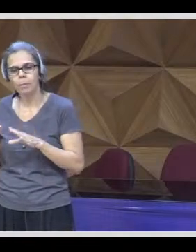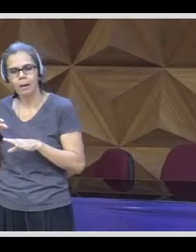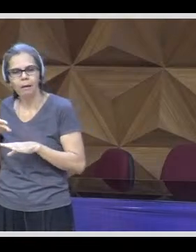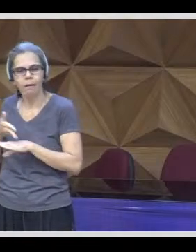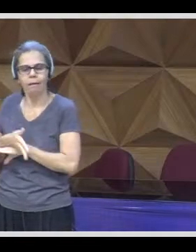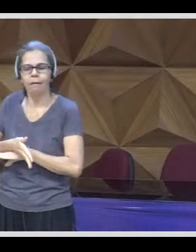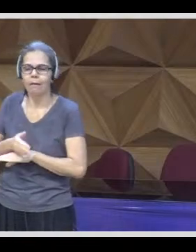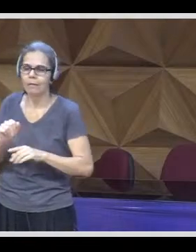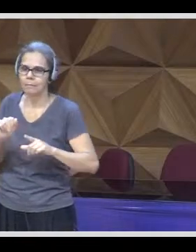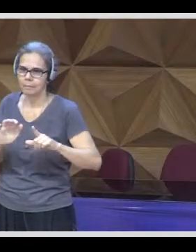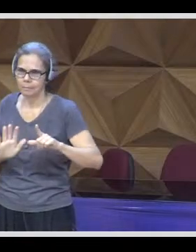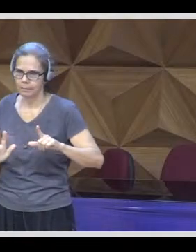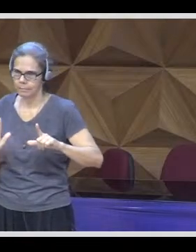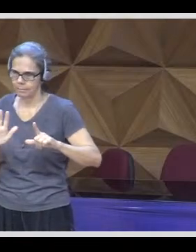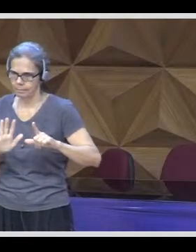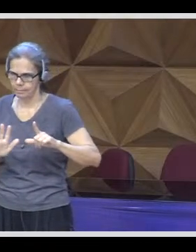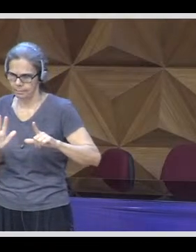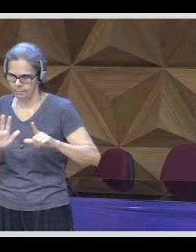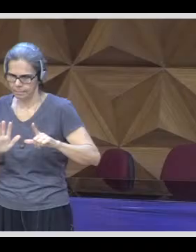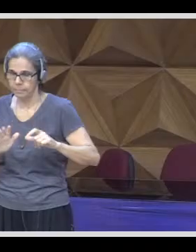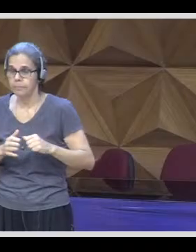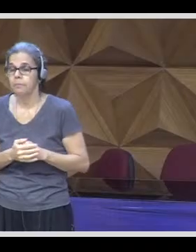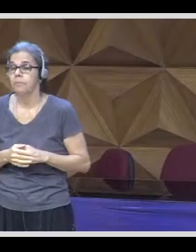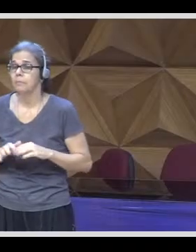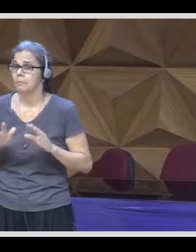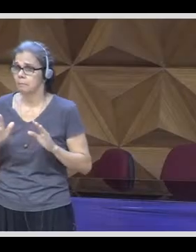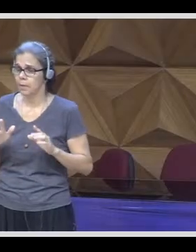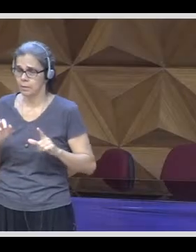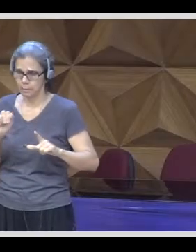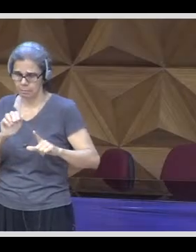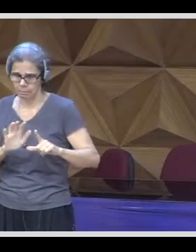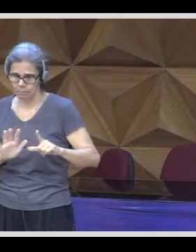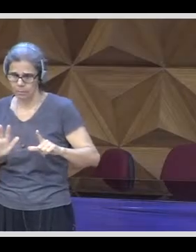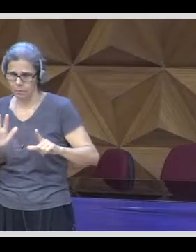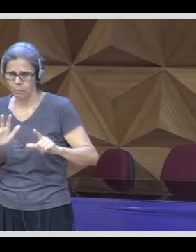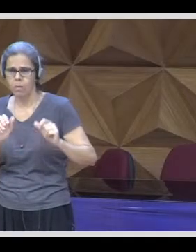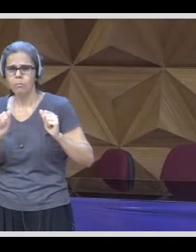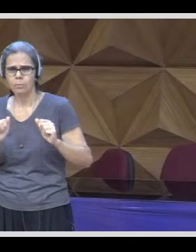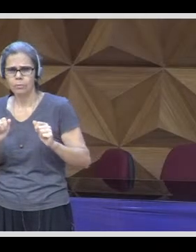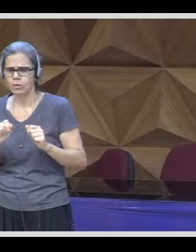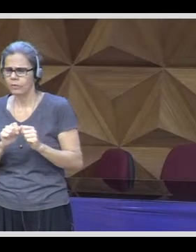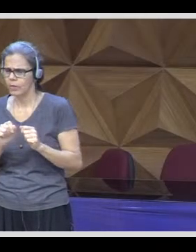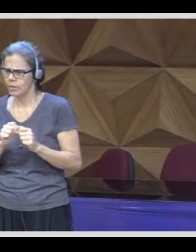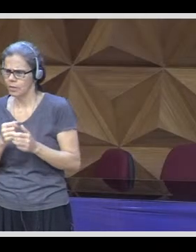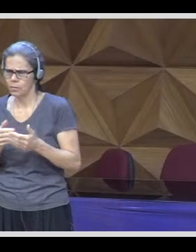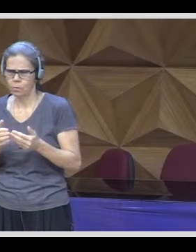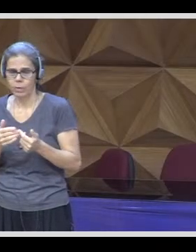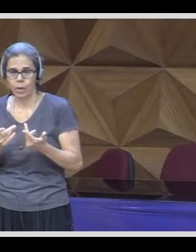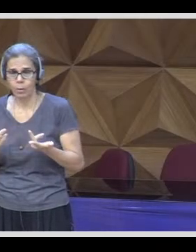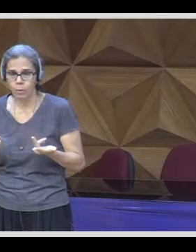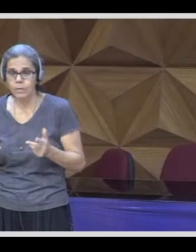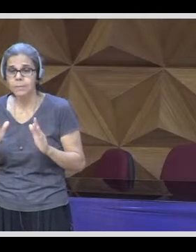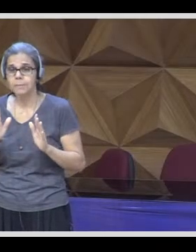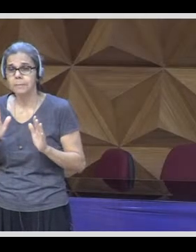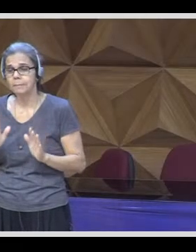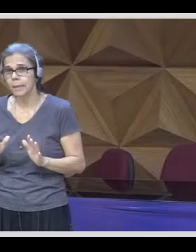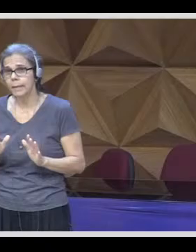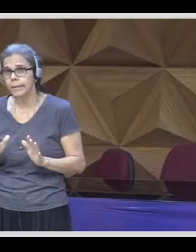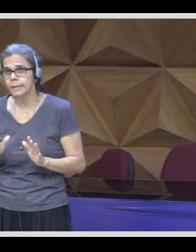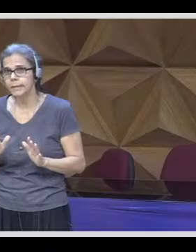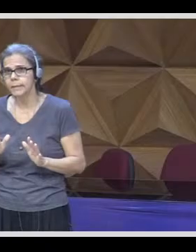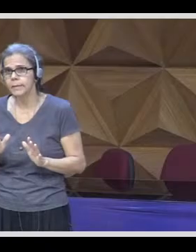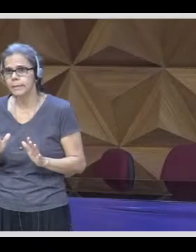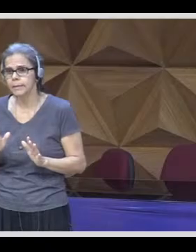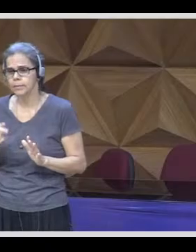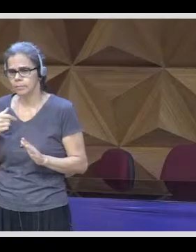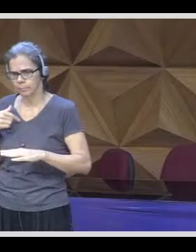in the sense that it has the information about the user. What do we see in this case? So this is